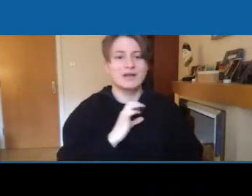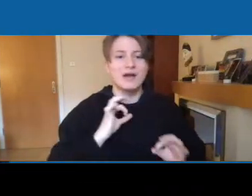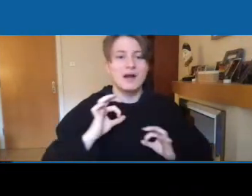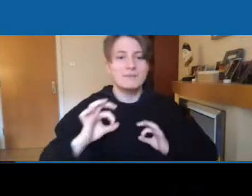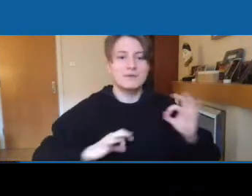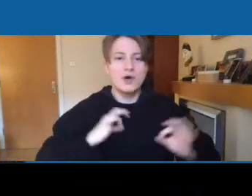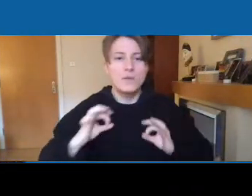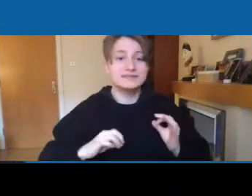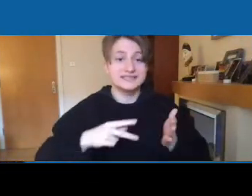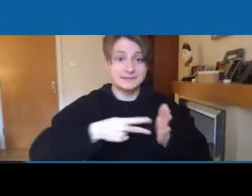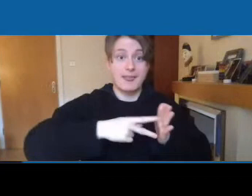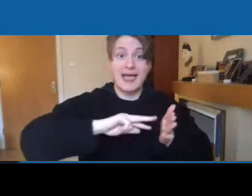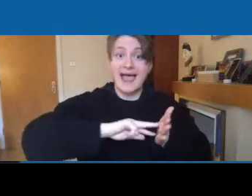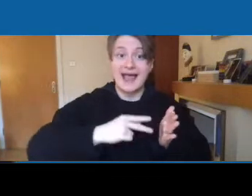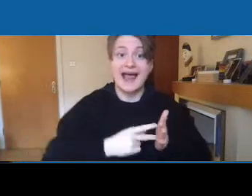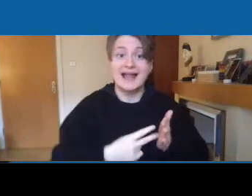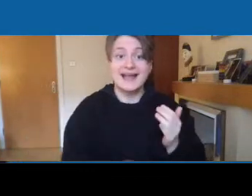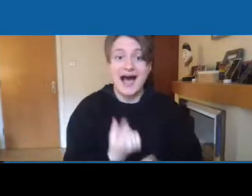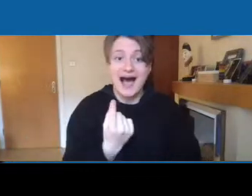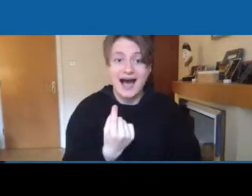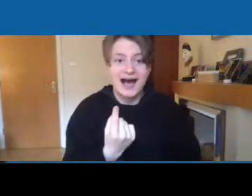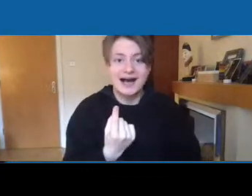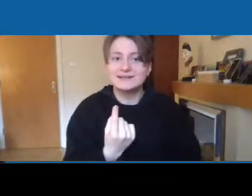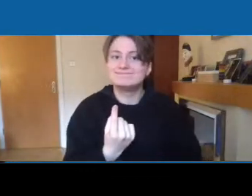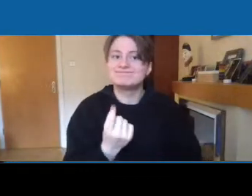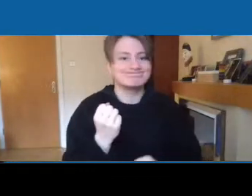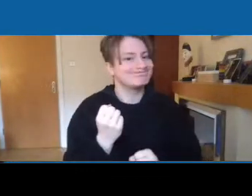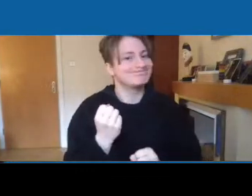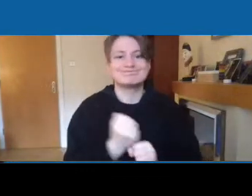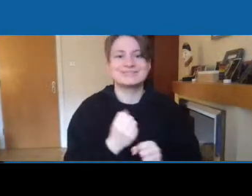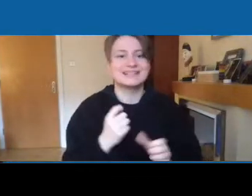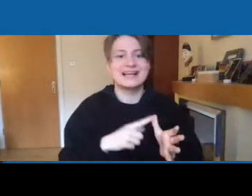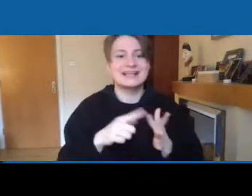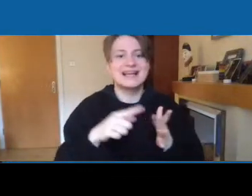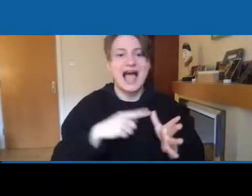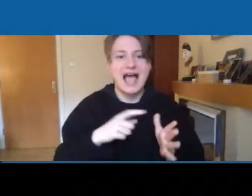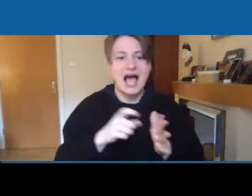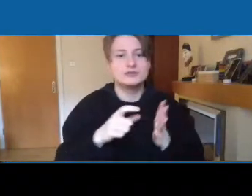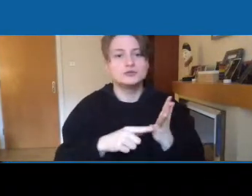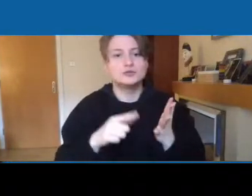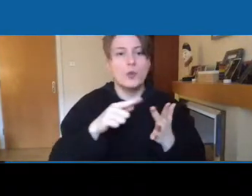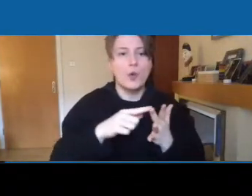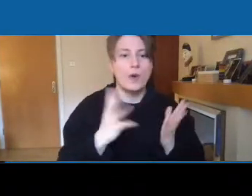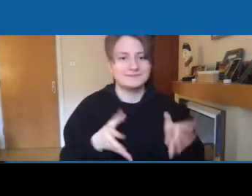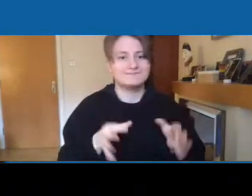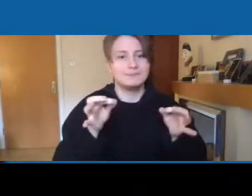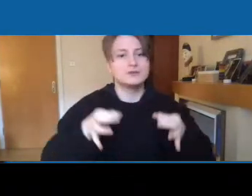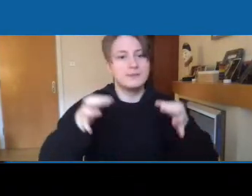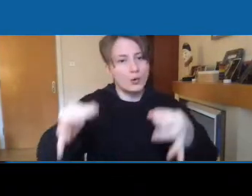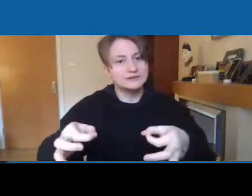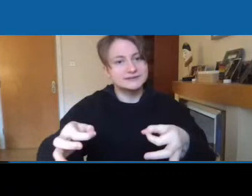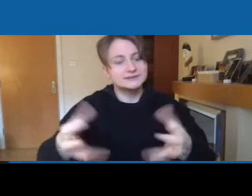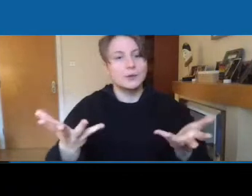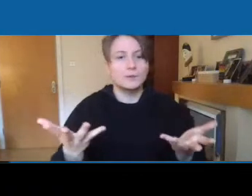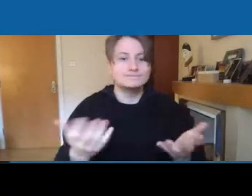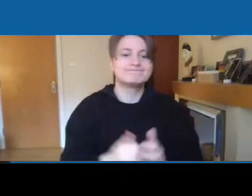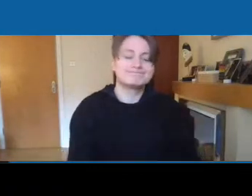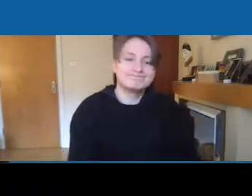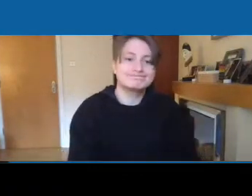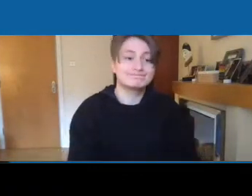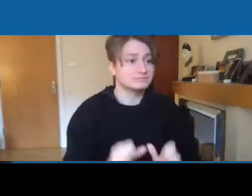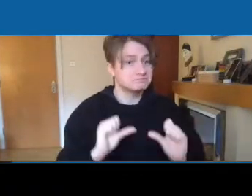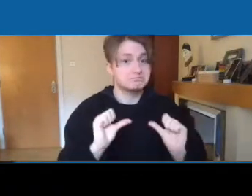performances that we were going to have, the Gaia duo, we needed to postpone that concert. So it's great to be opening